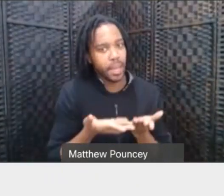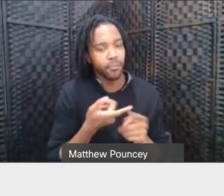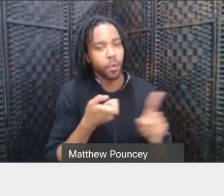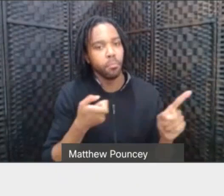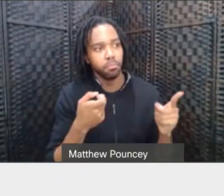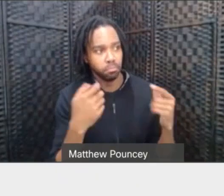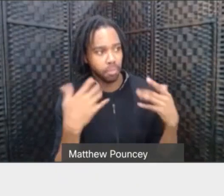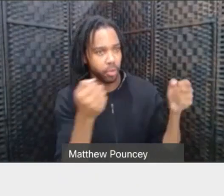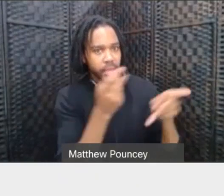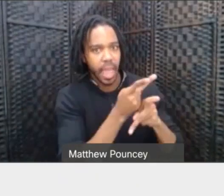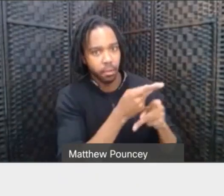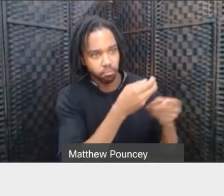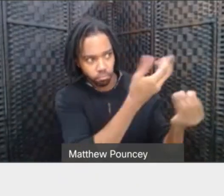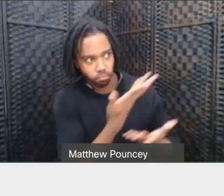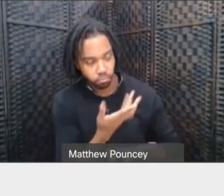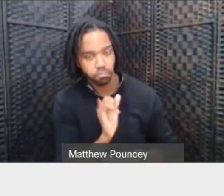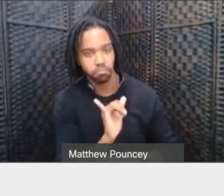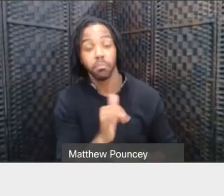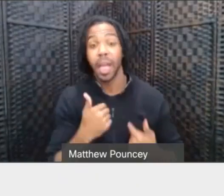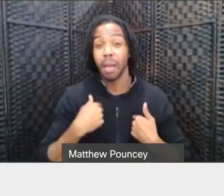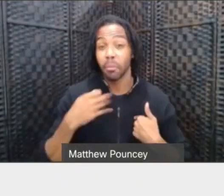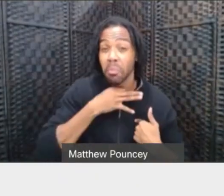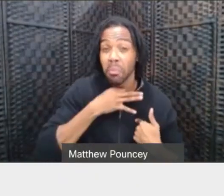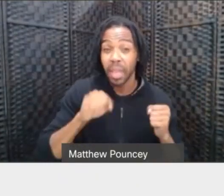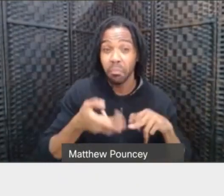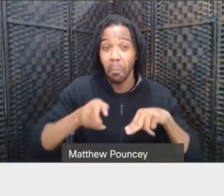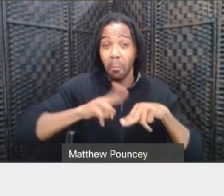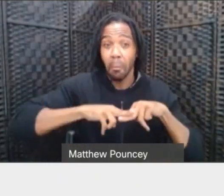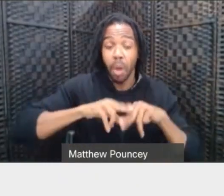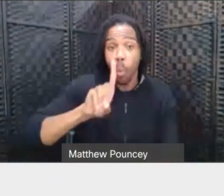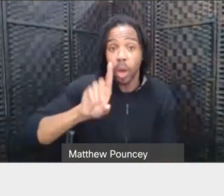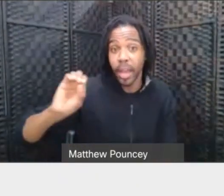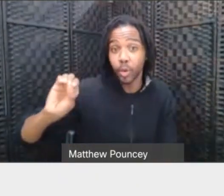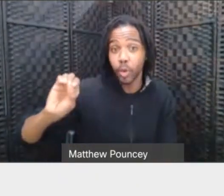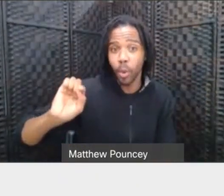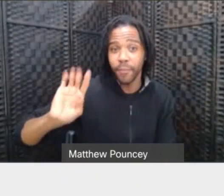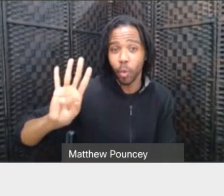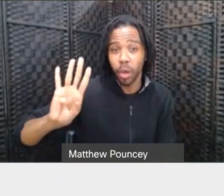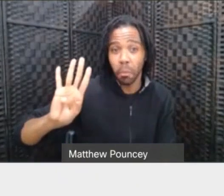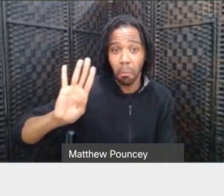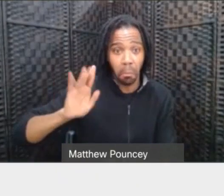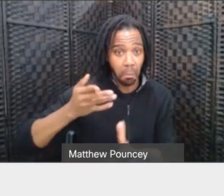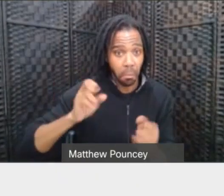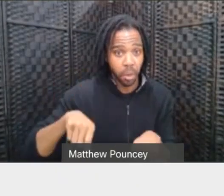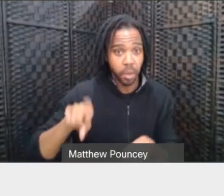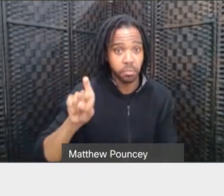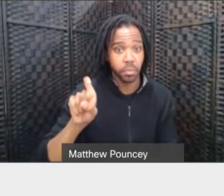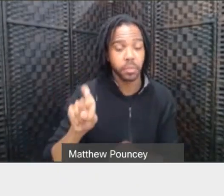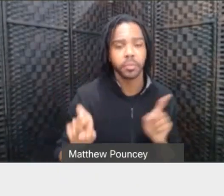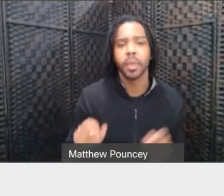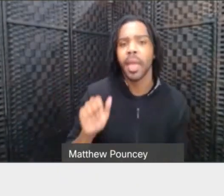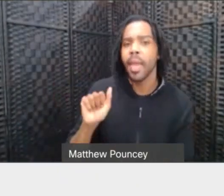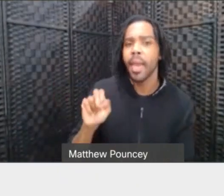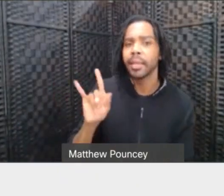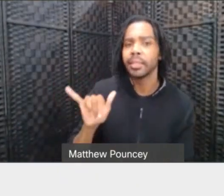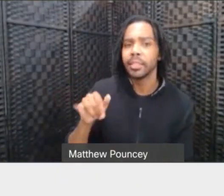could increase that to 100.4. And I will direct people, I think that there